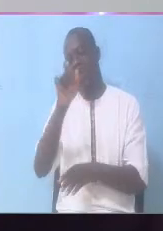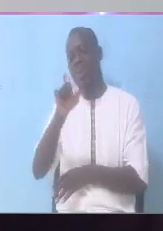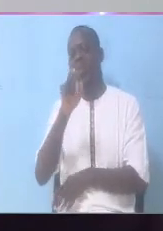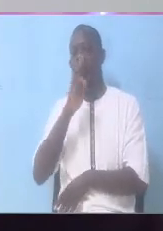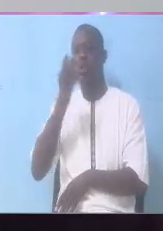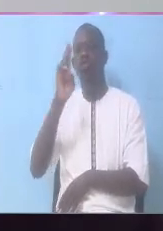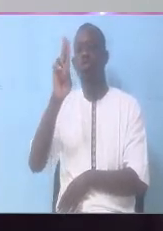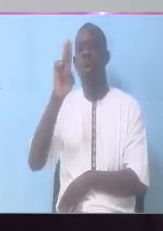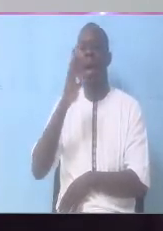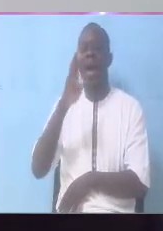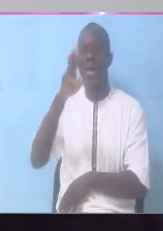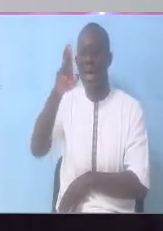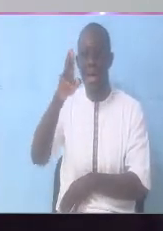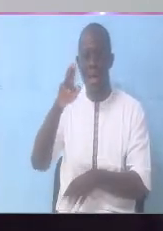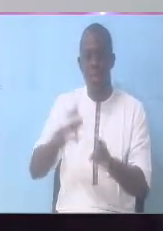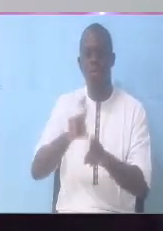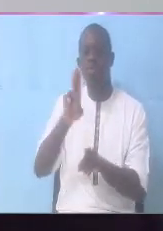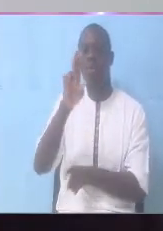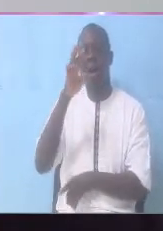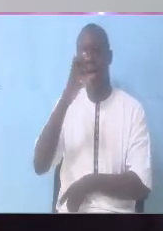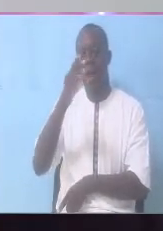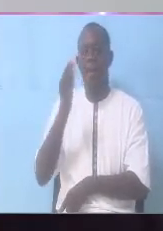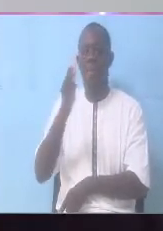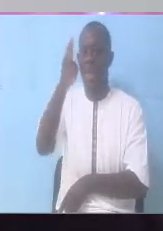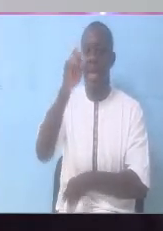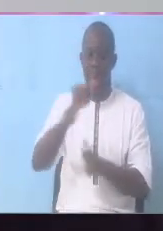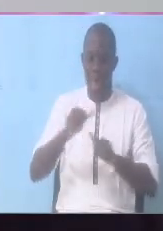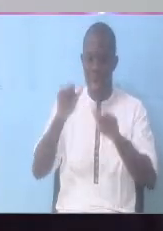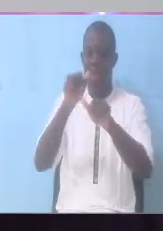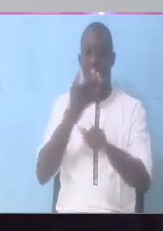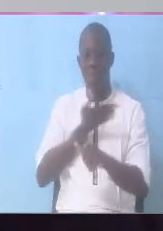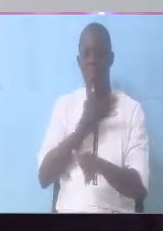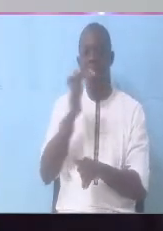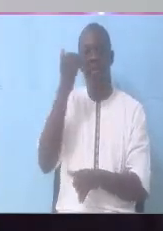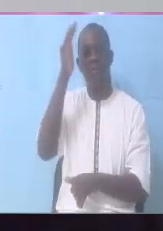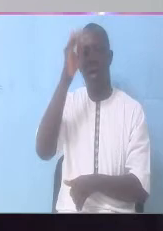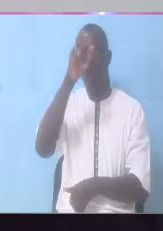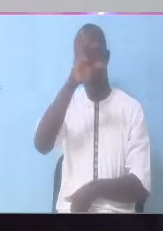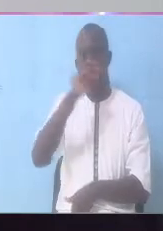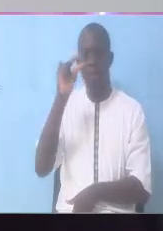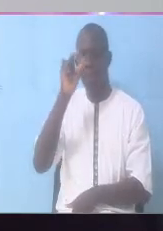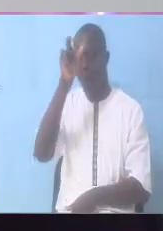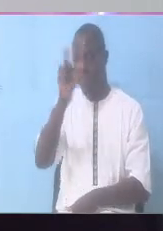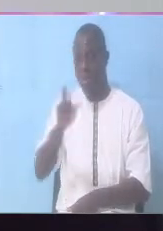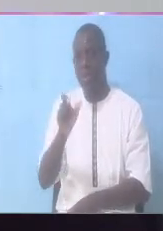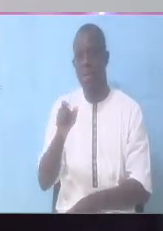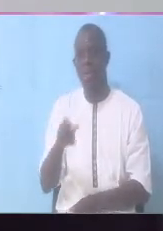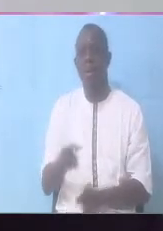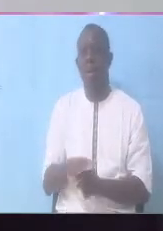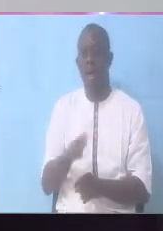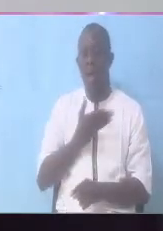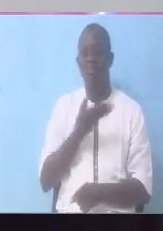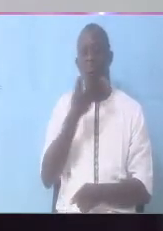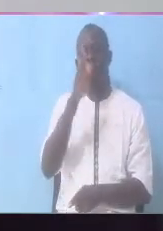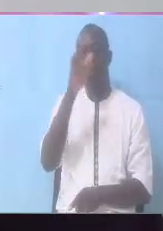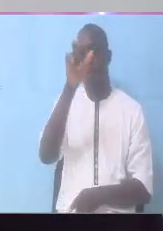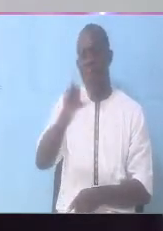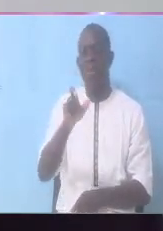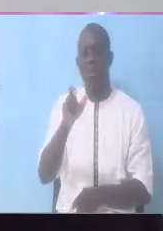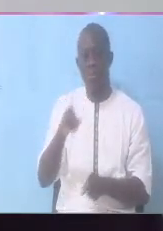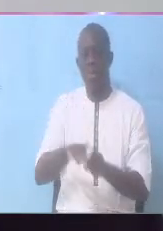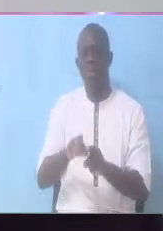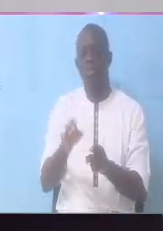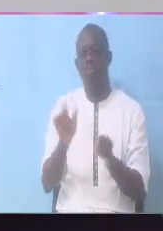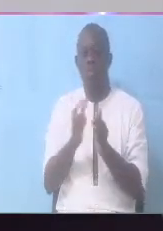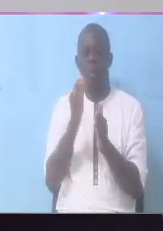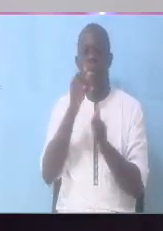Wala mu kumandango nolan koti num base banko kan nyinata amari tolalde morin ngole morin do yaringo bari wala